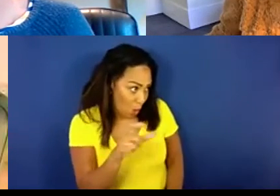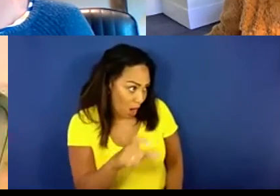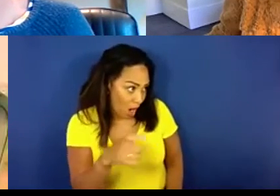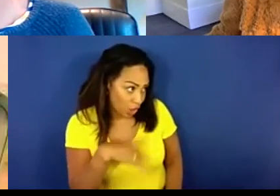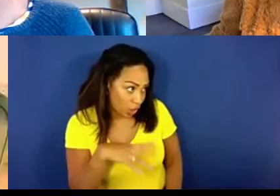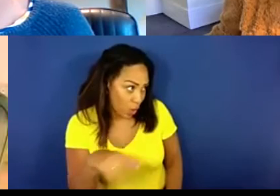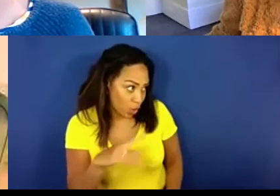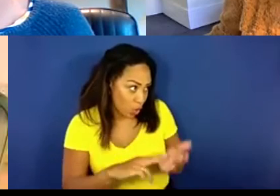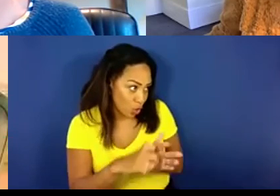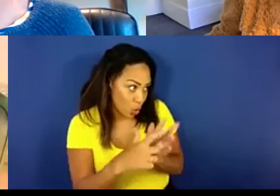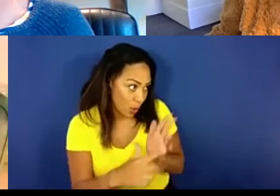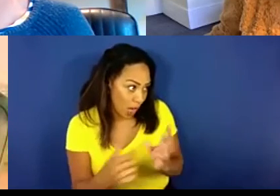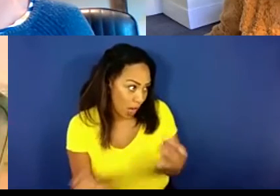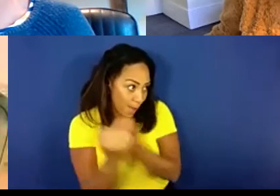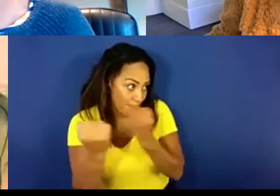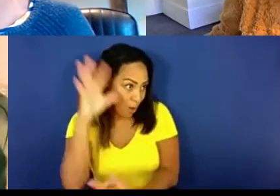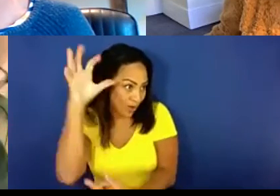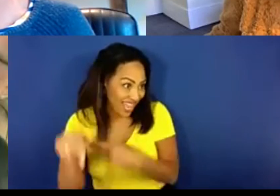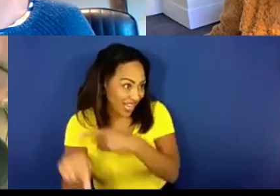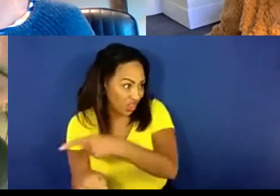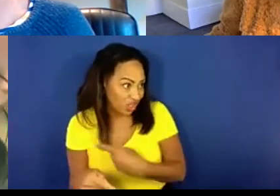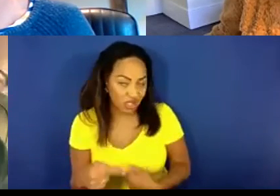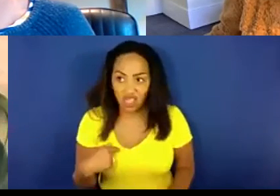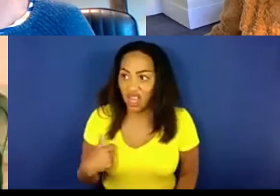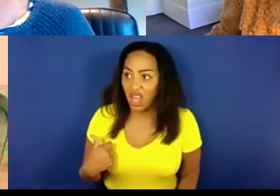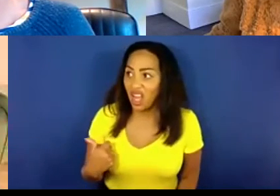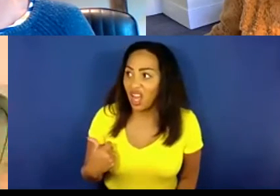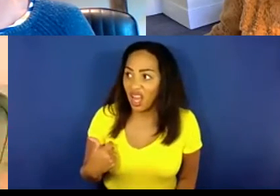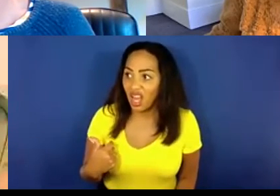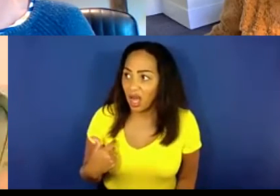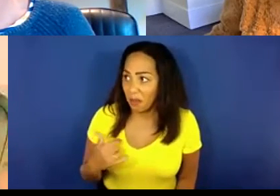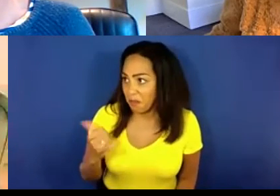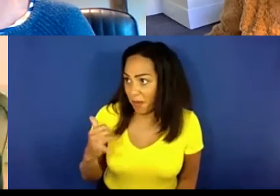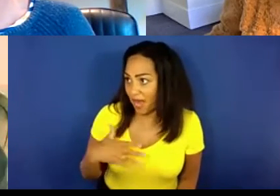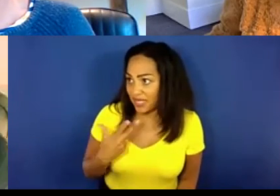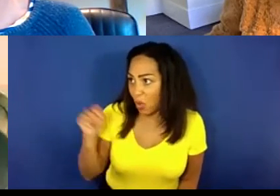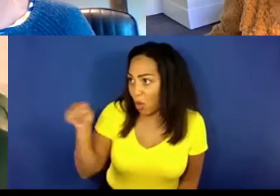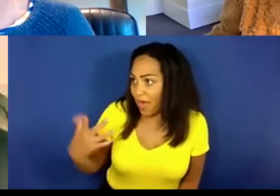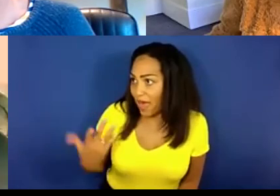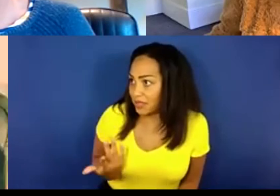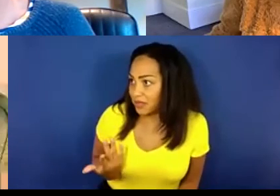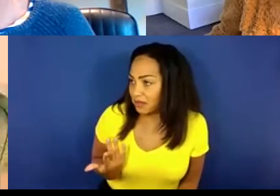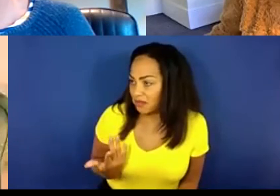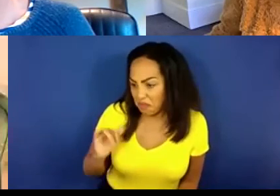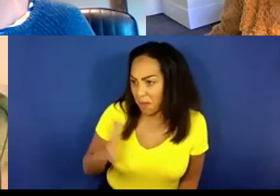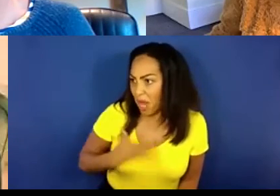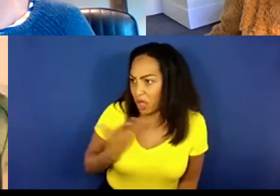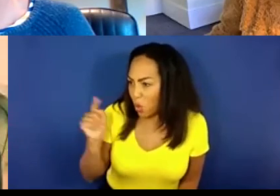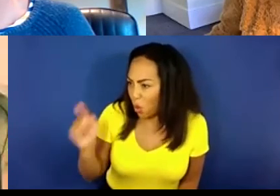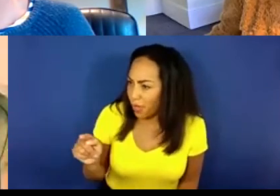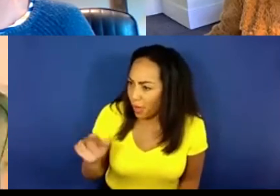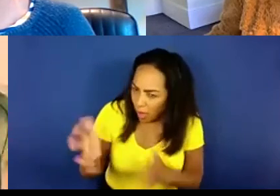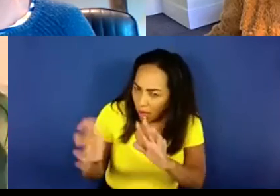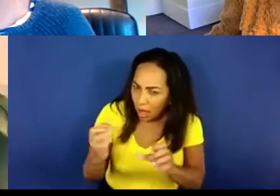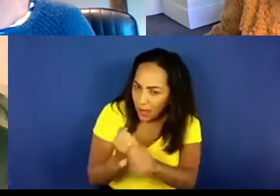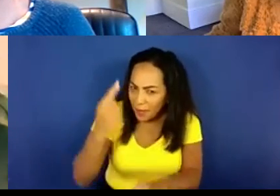door to you? We don't want to do that. We want to be there at the beginning to say we don't want a nuclear power station. Does that make sense? I thought that was quite